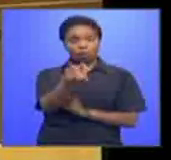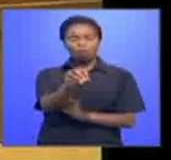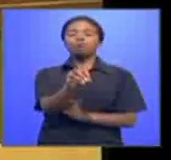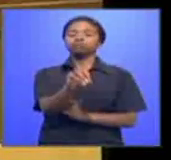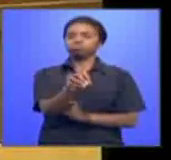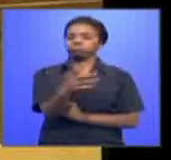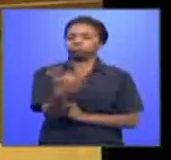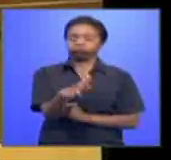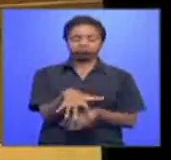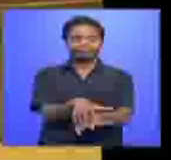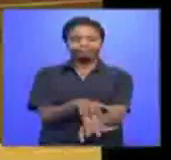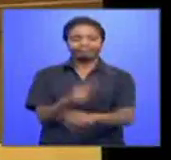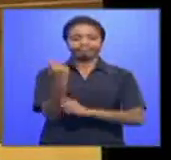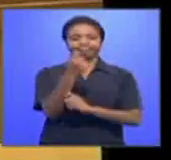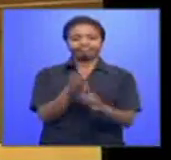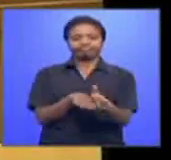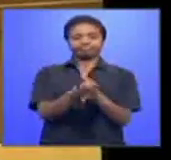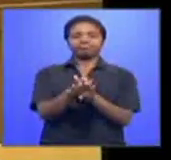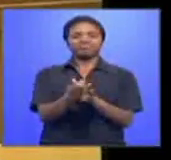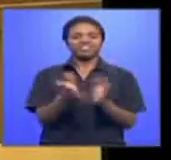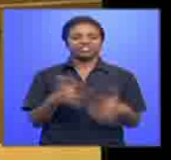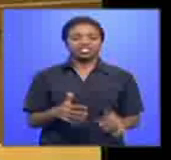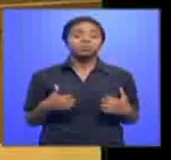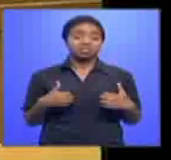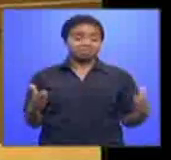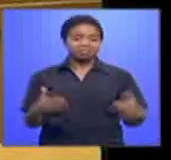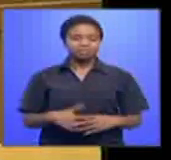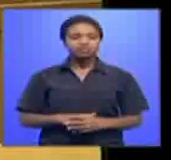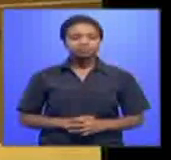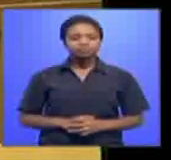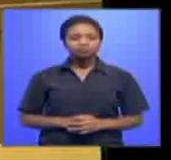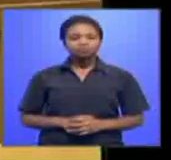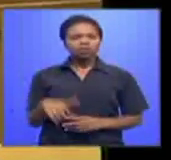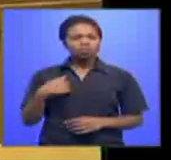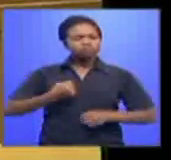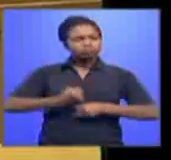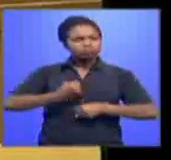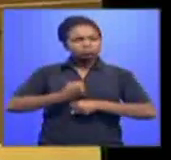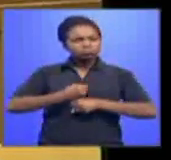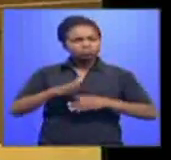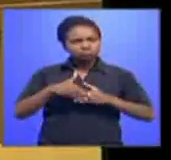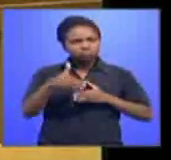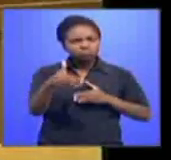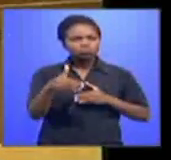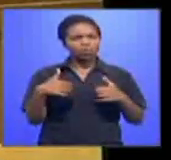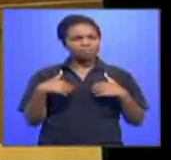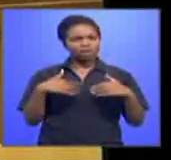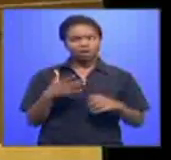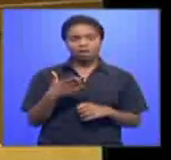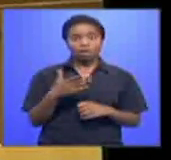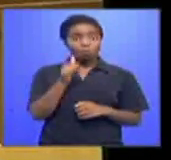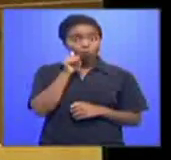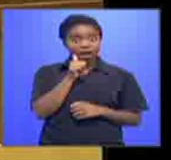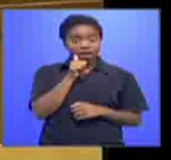livelihoods. Preparatory work has commenced for the construction to begin next